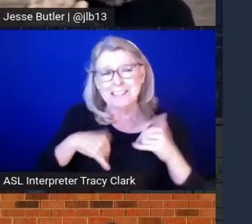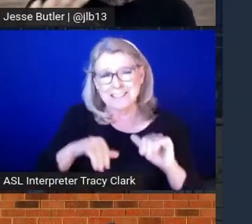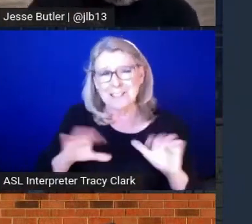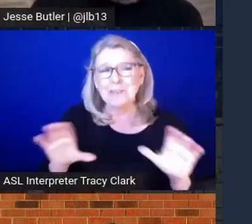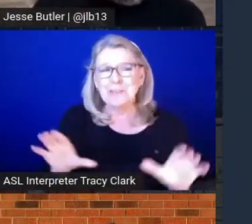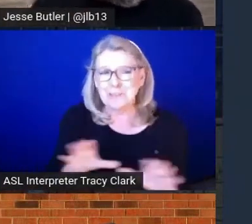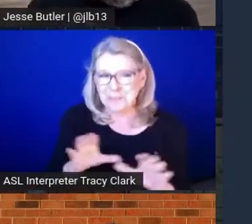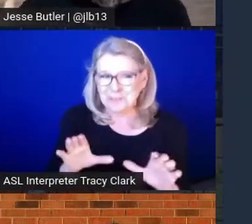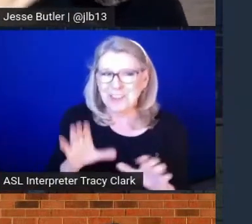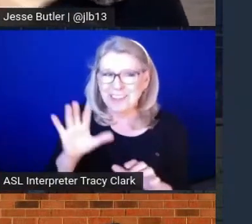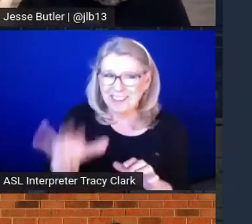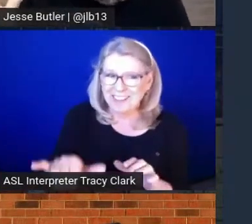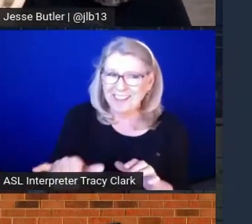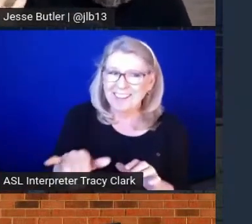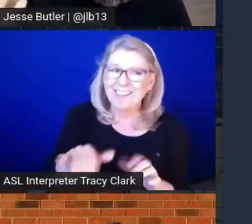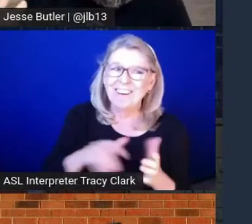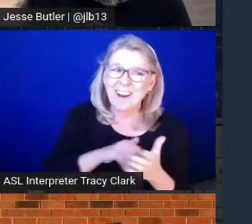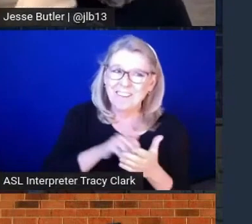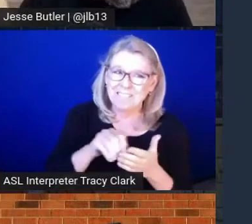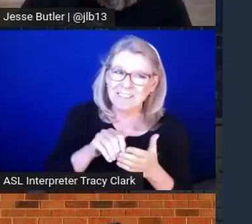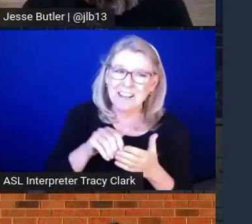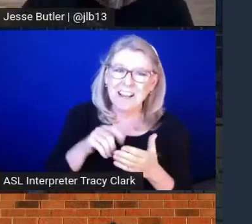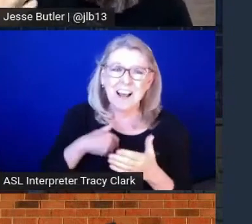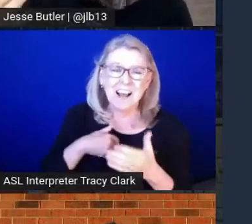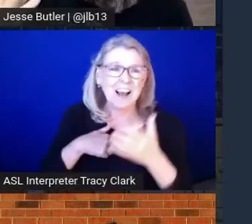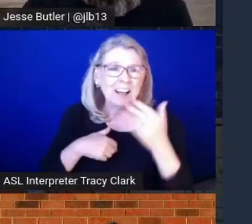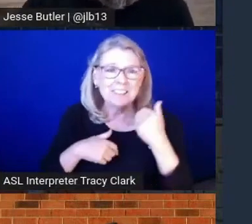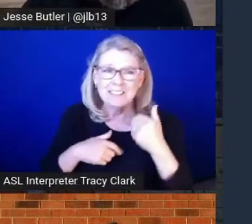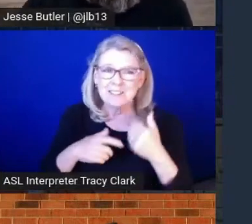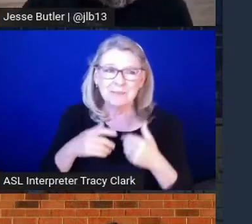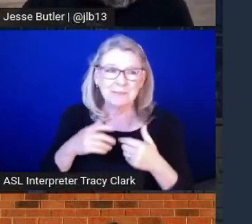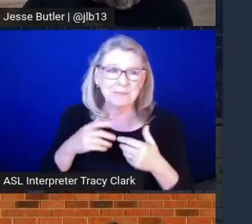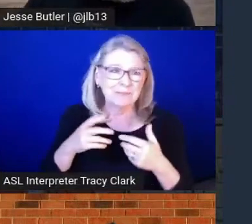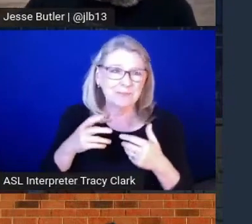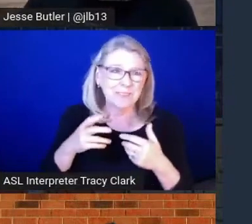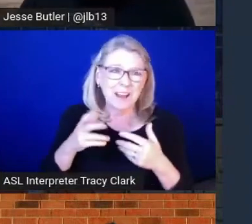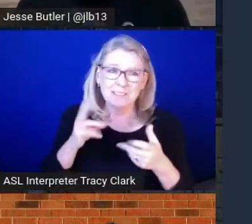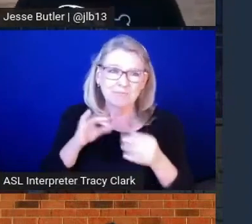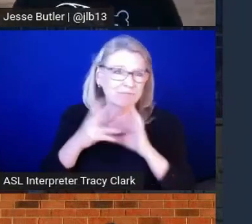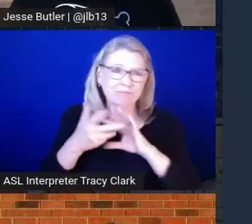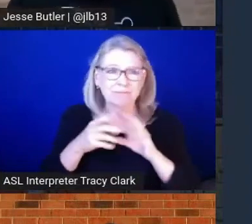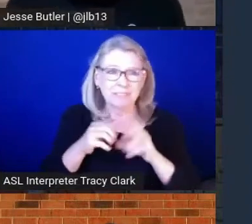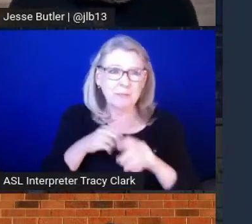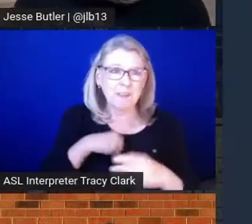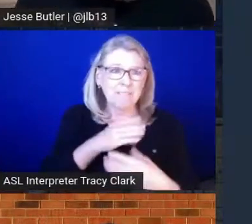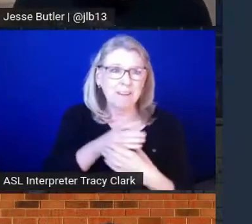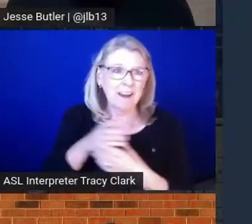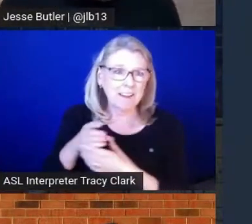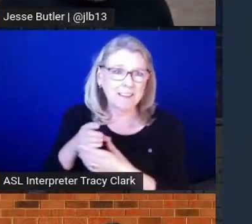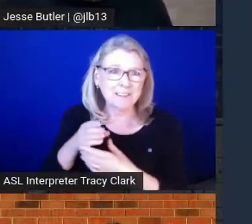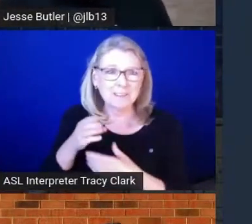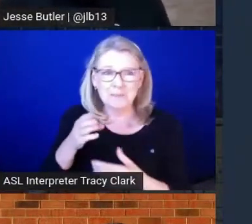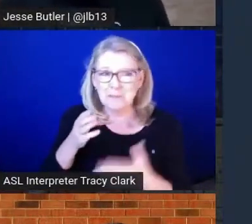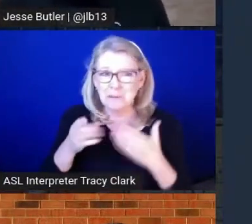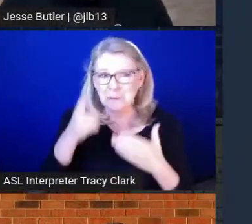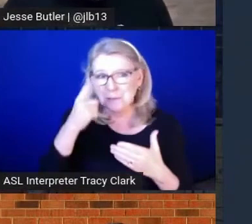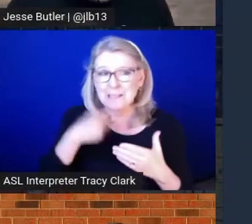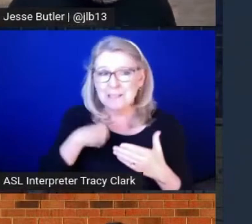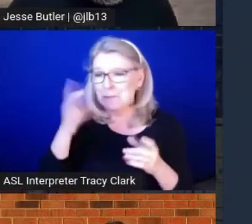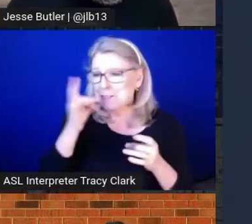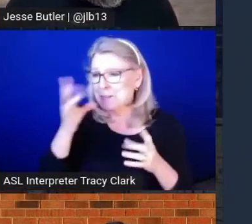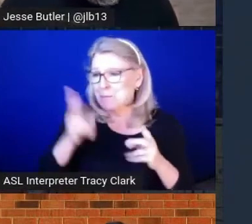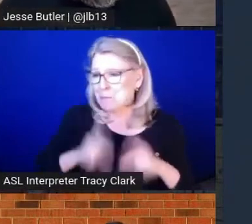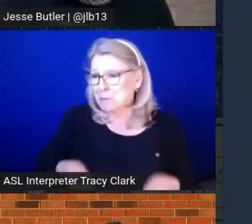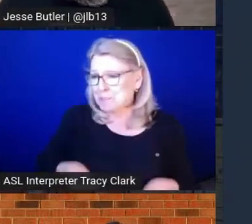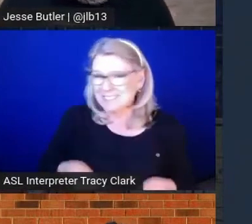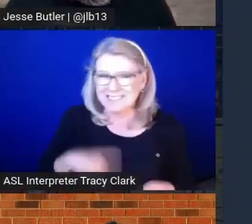lot, just saying. And I might wrap it up in make files because I'm that terrible a person. Yeah. Okay. You're not you're